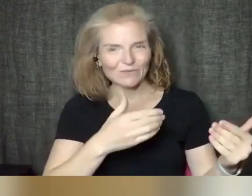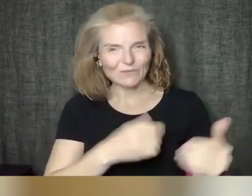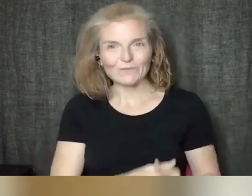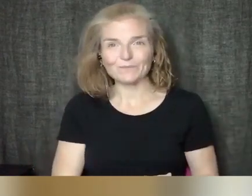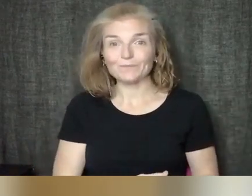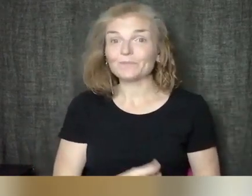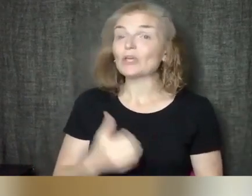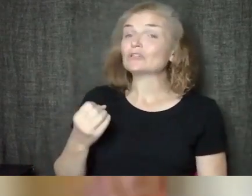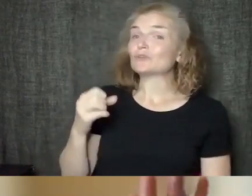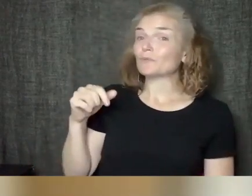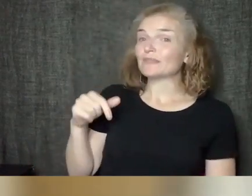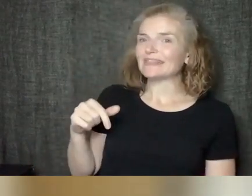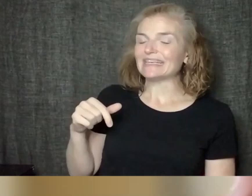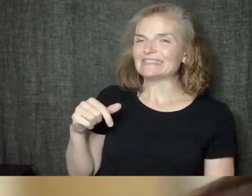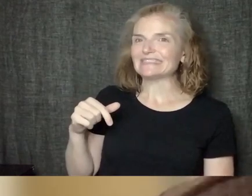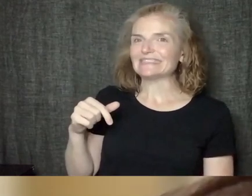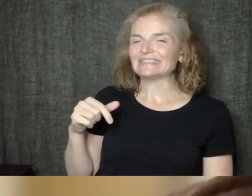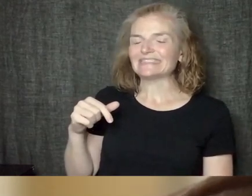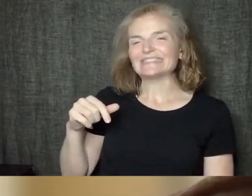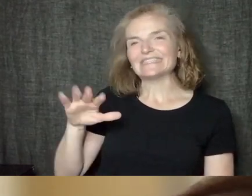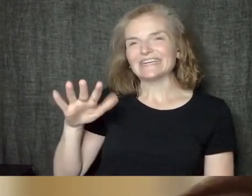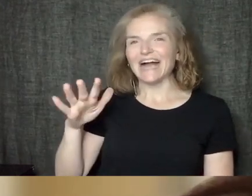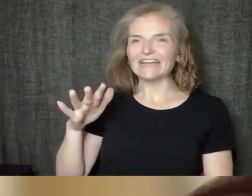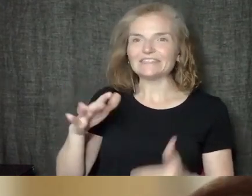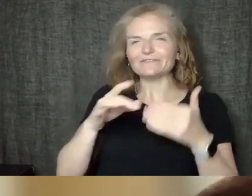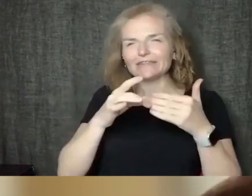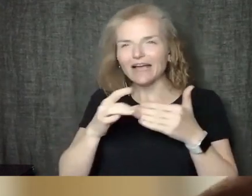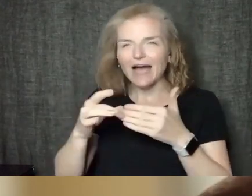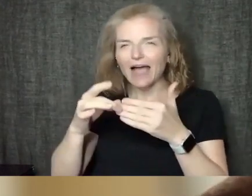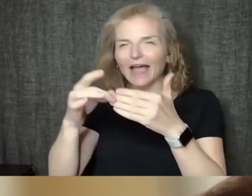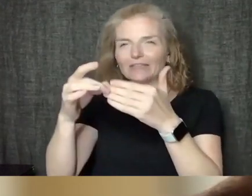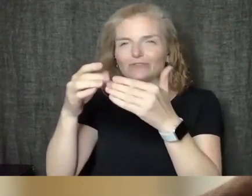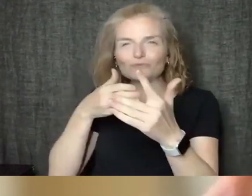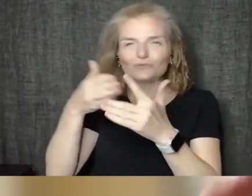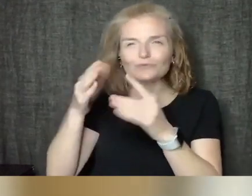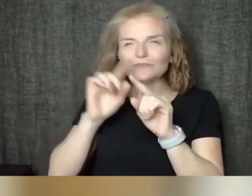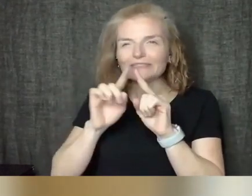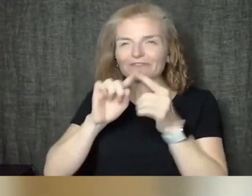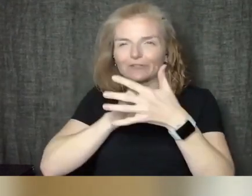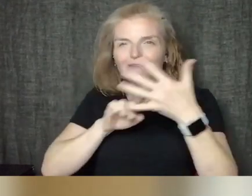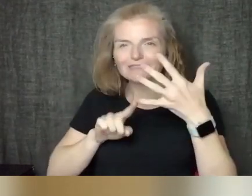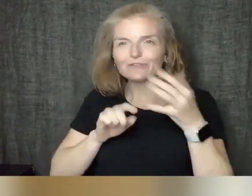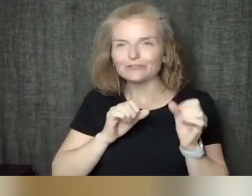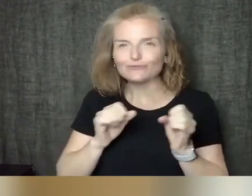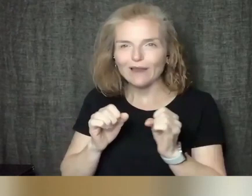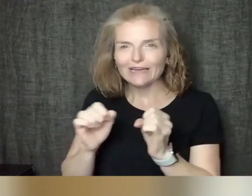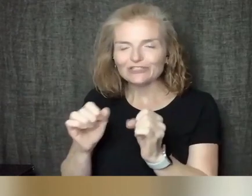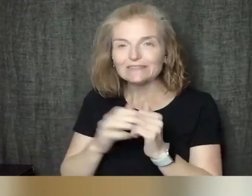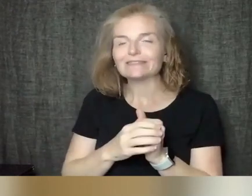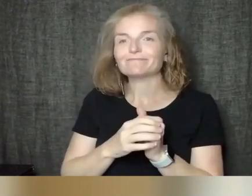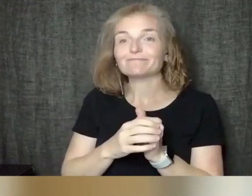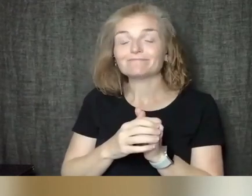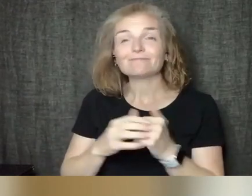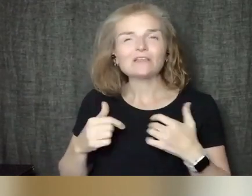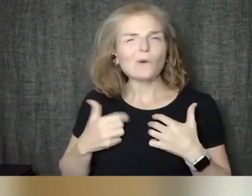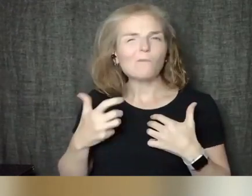So this kind of races you through these strategies. And what I'd like to do is say a